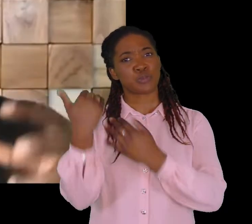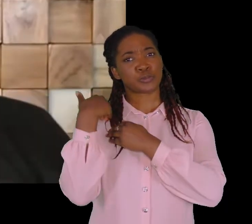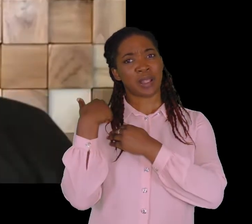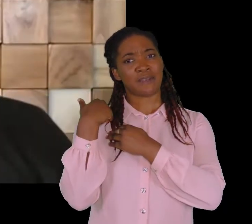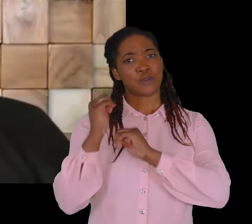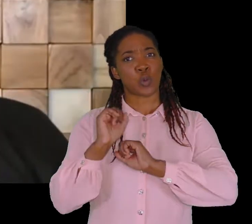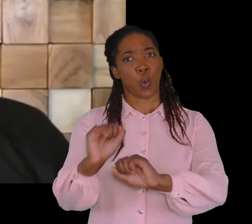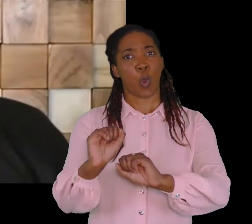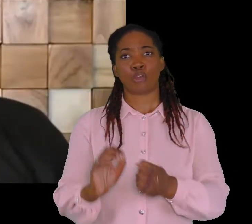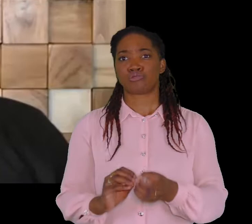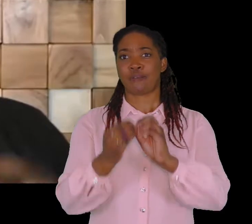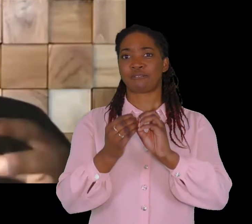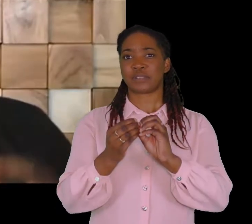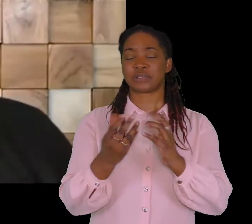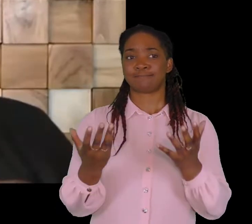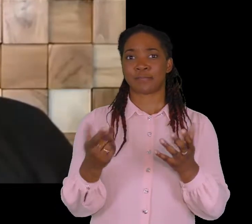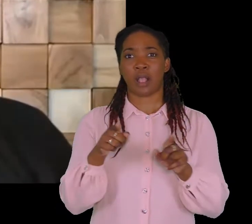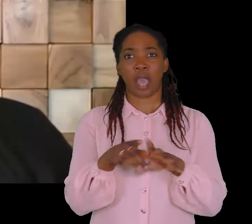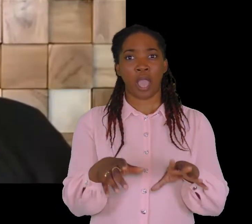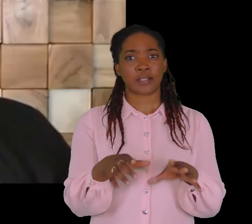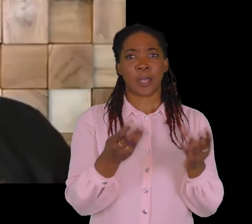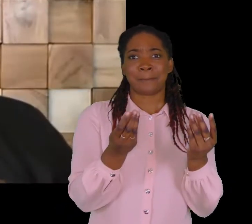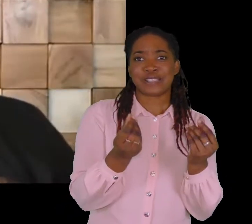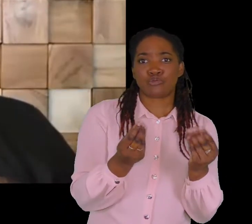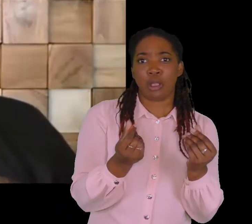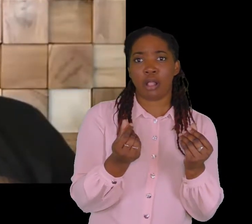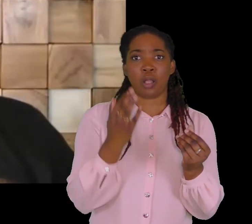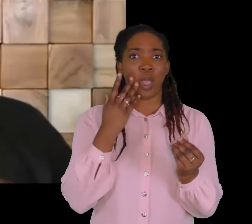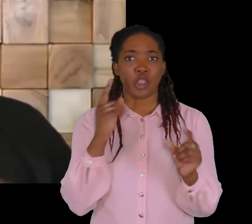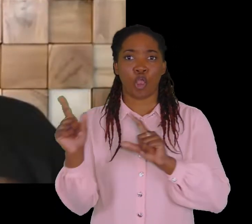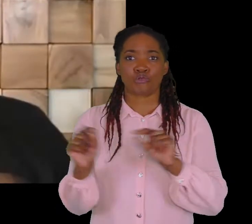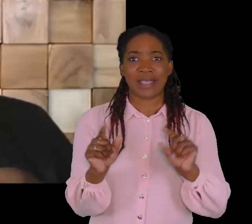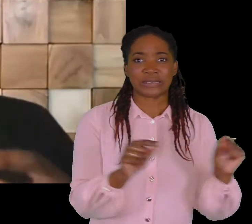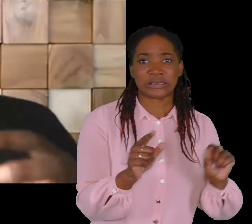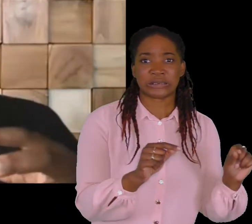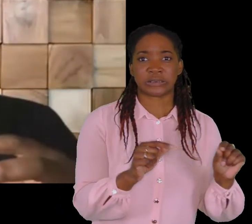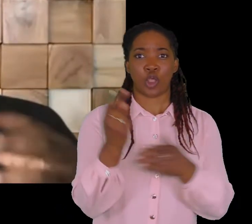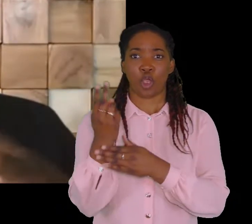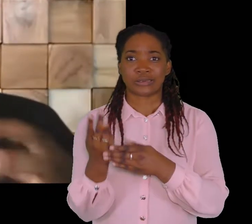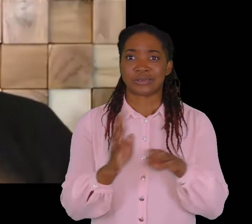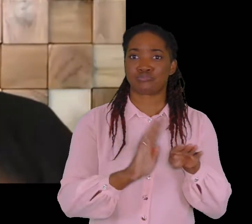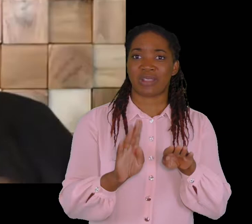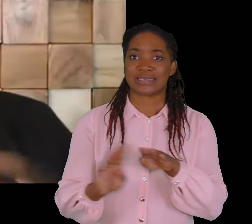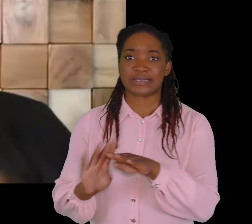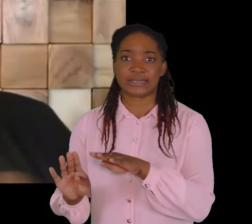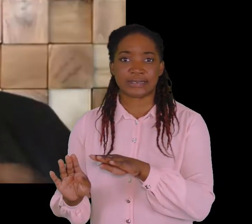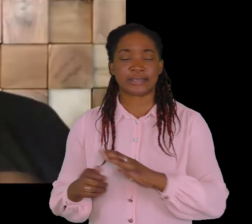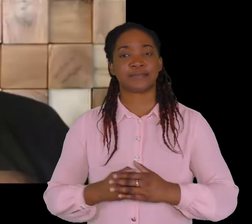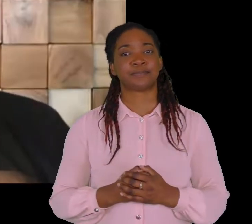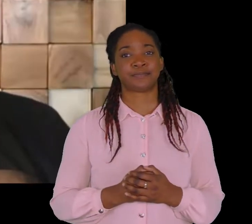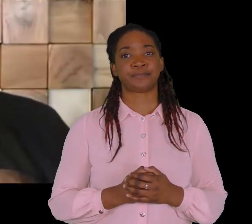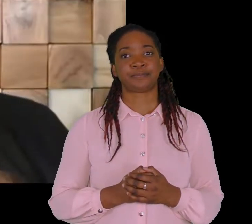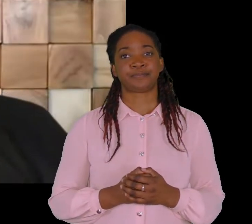of curating, of artistic practice. And I think curating, in that